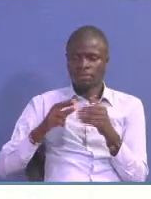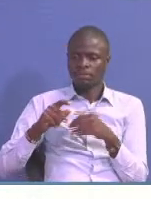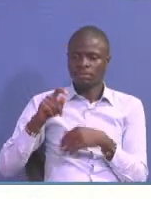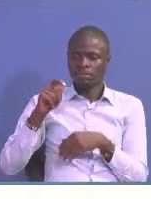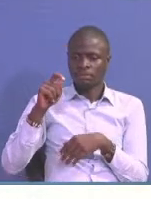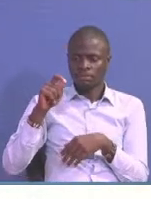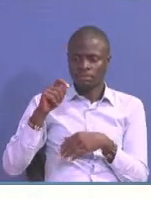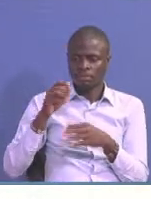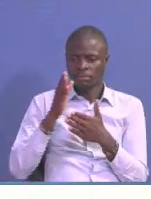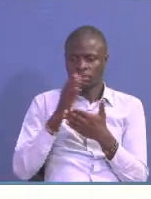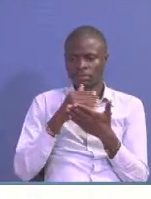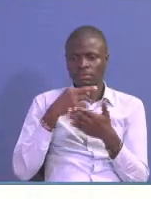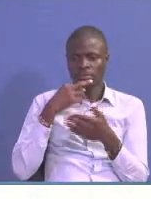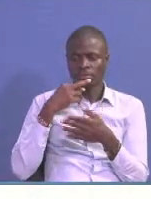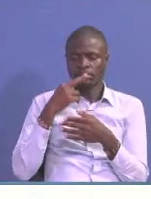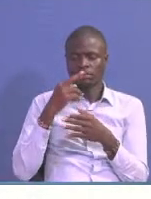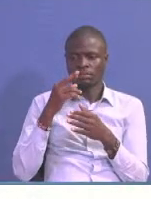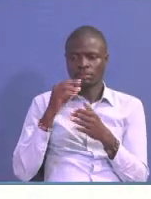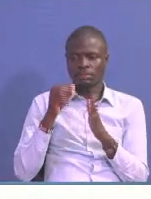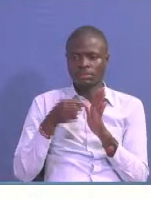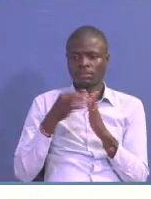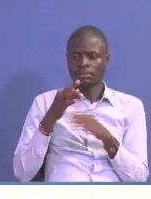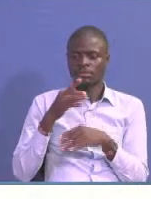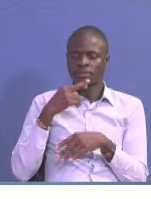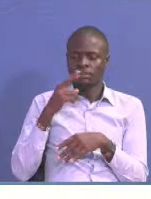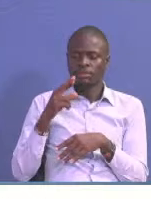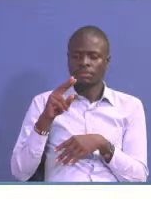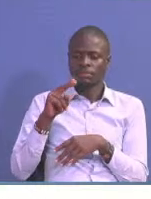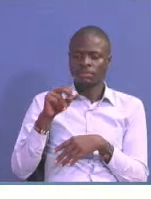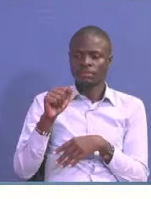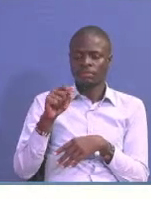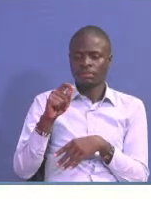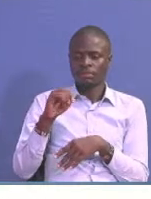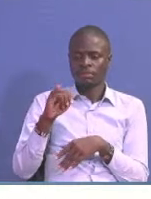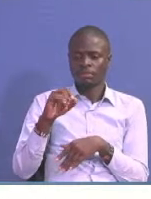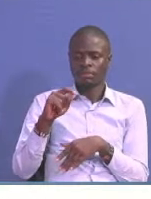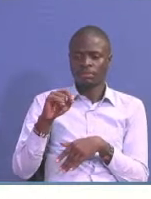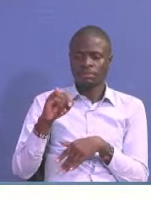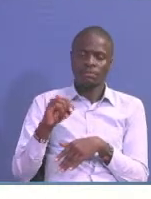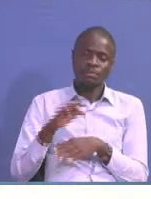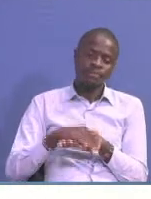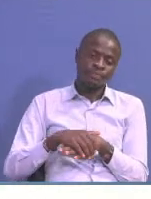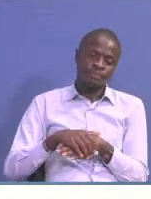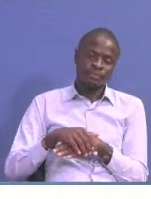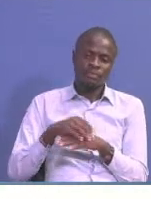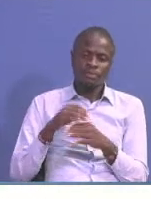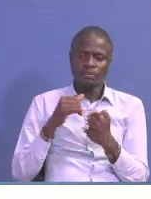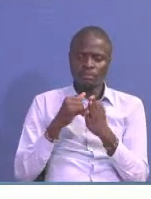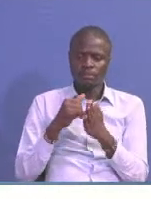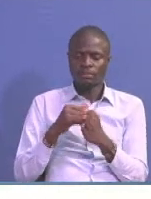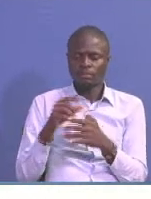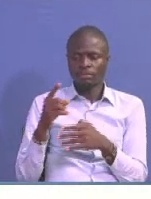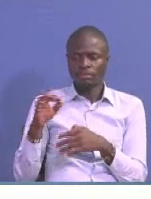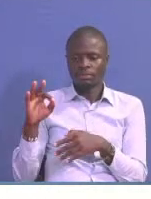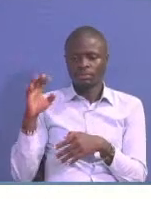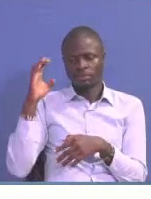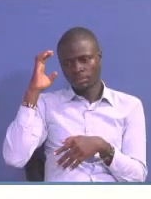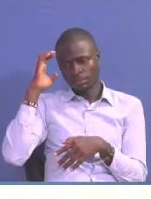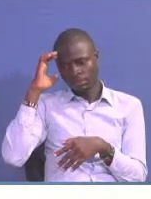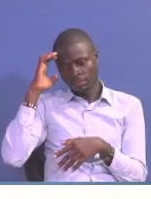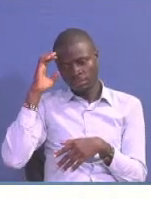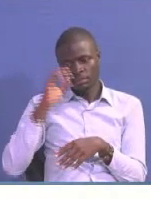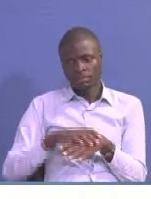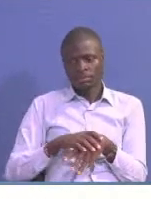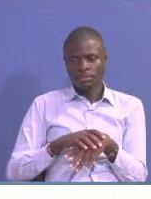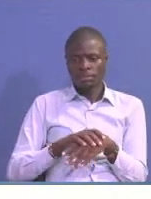of the key stakeholders that have been mentioned or highlighted by Ambassador Dr. Francis Muthaura include the Ministry of Education, that